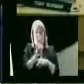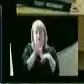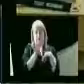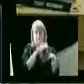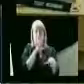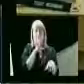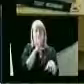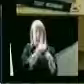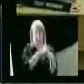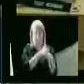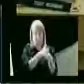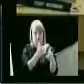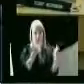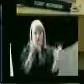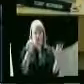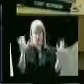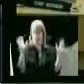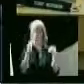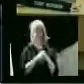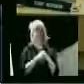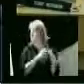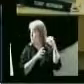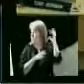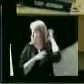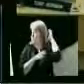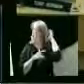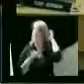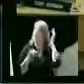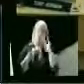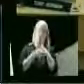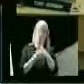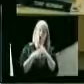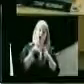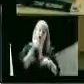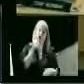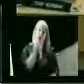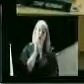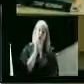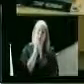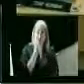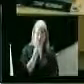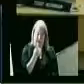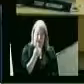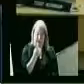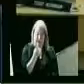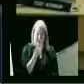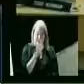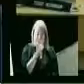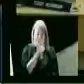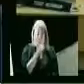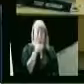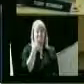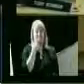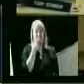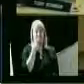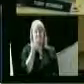Okay. This began in 2011 and